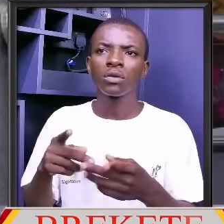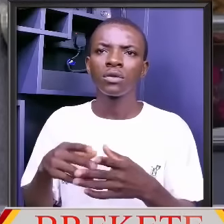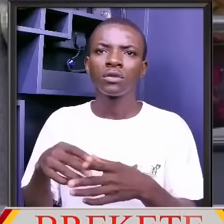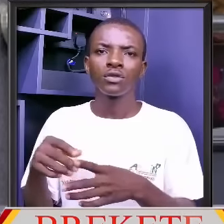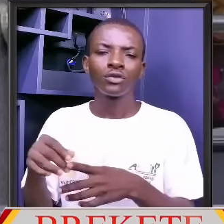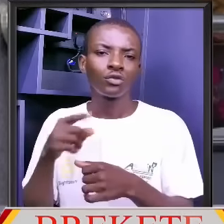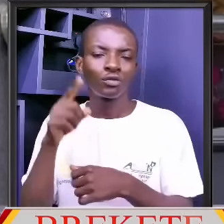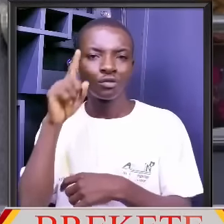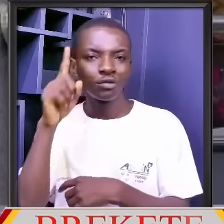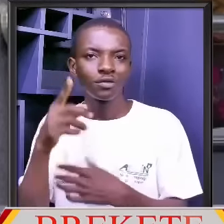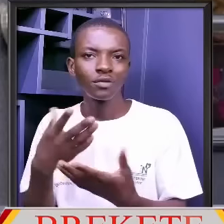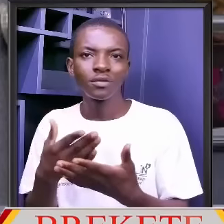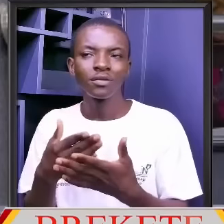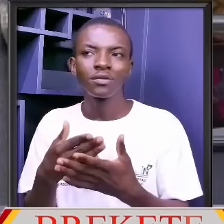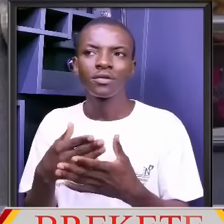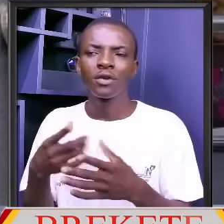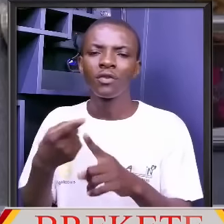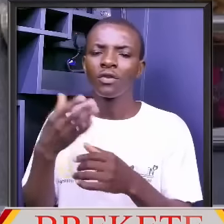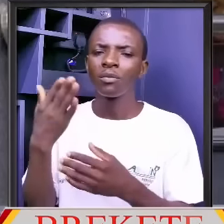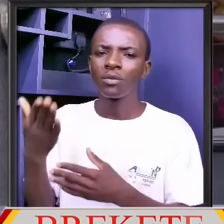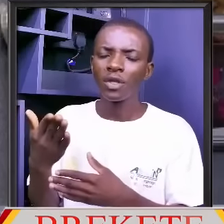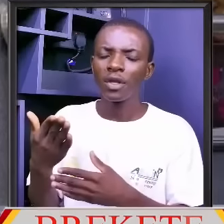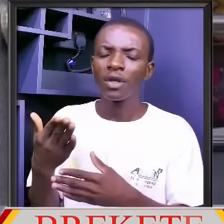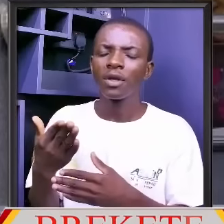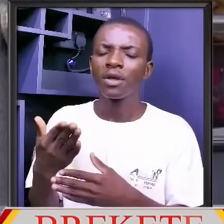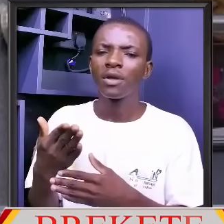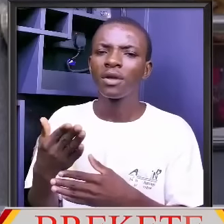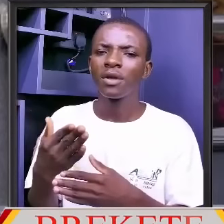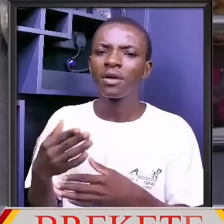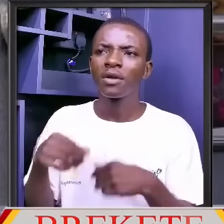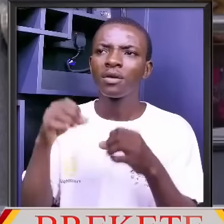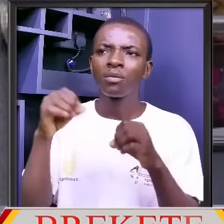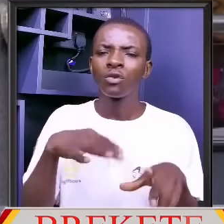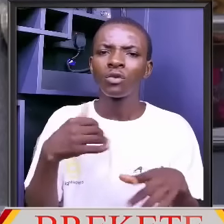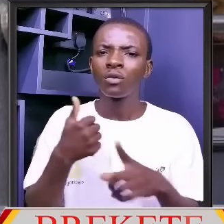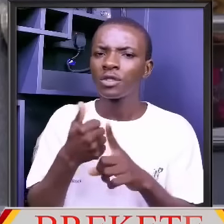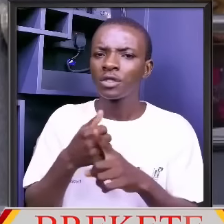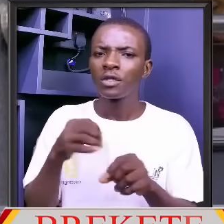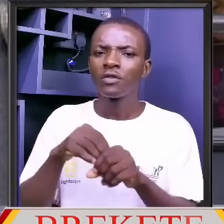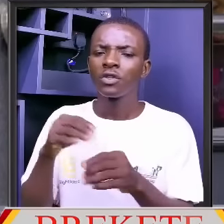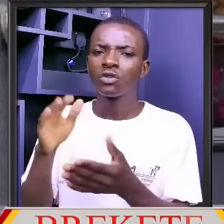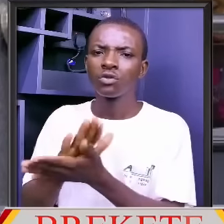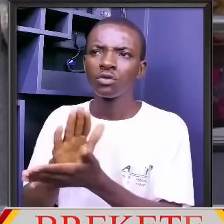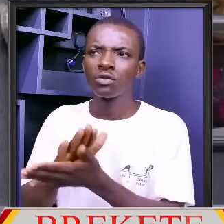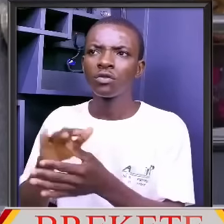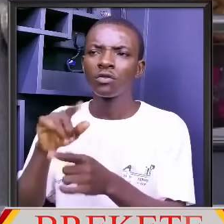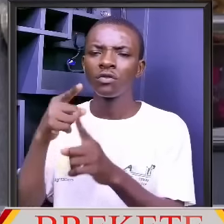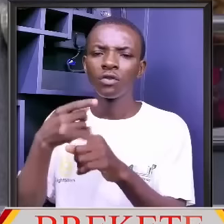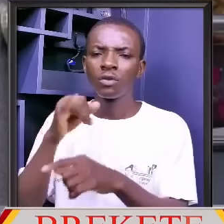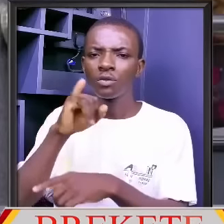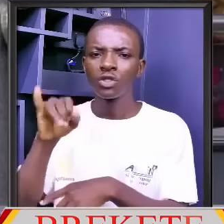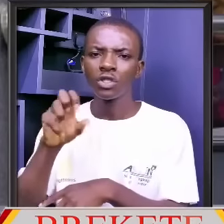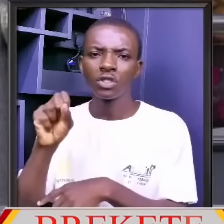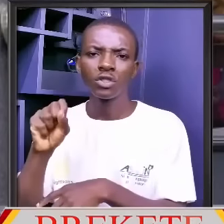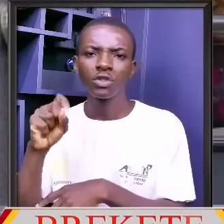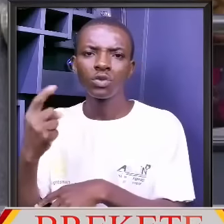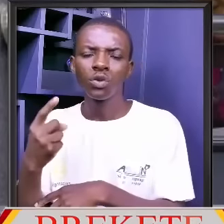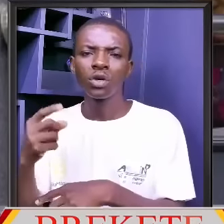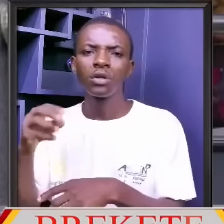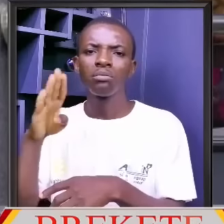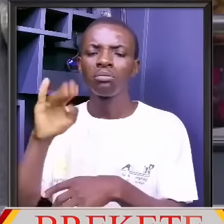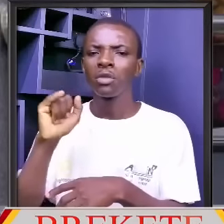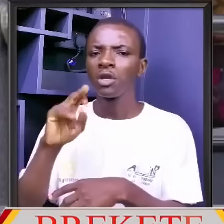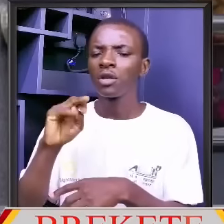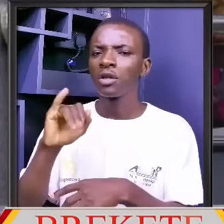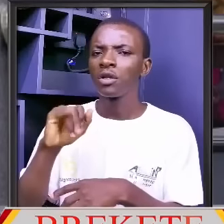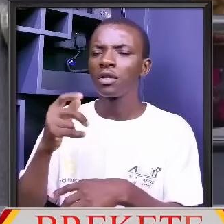chop. So I they from there in the I can't put myself for school from JSS 1 for Benin